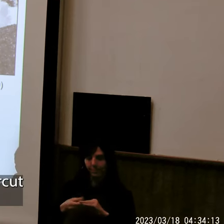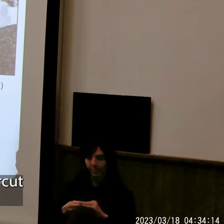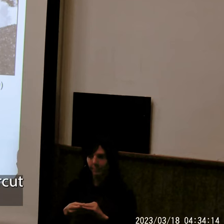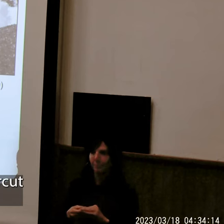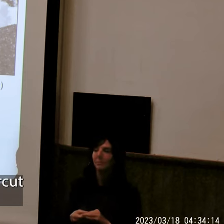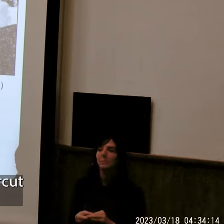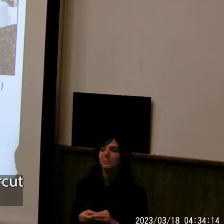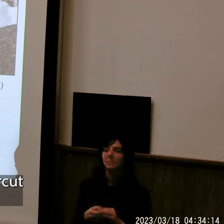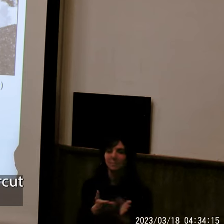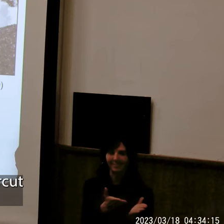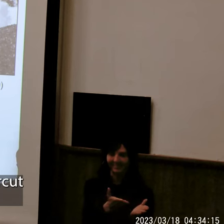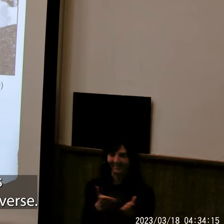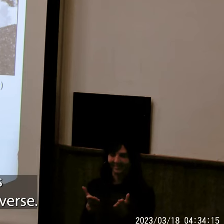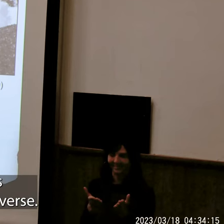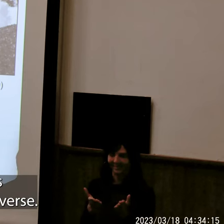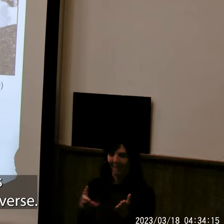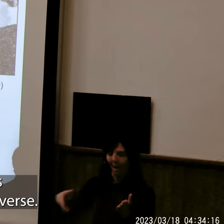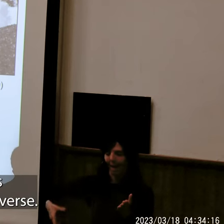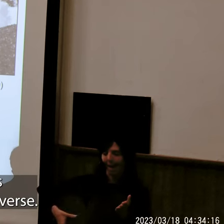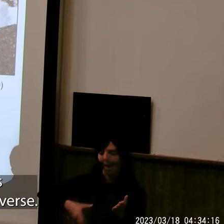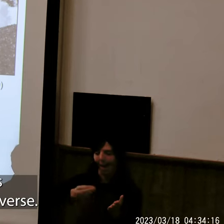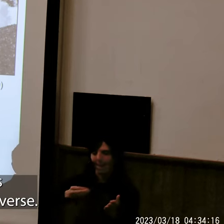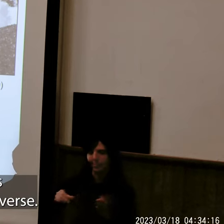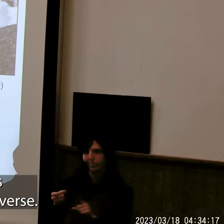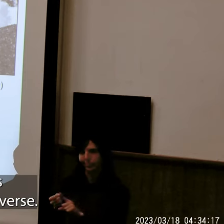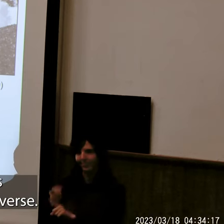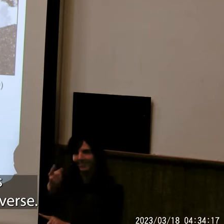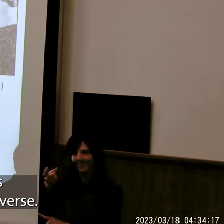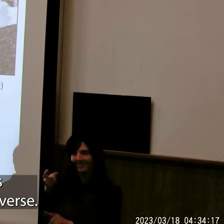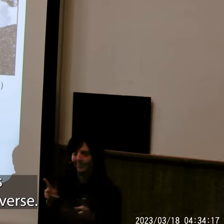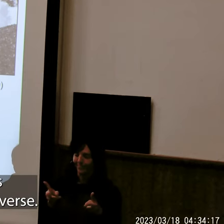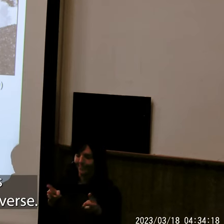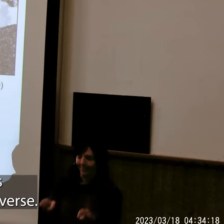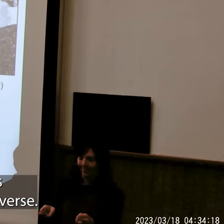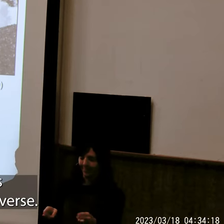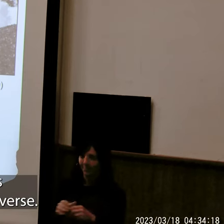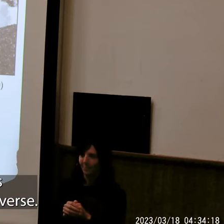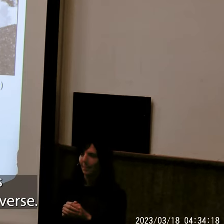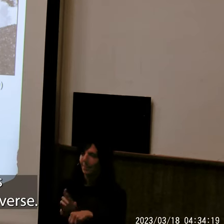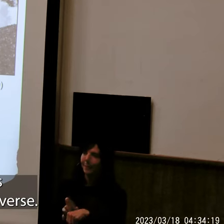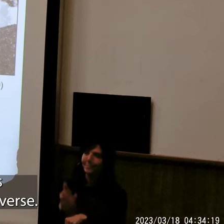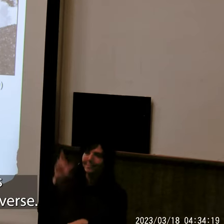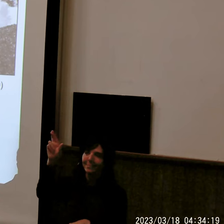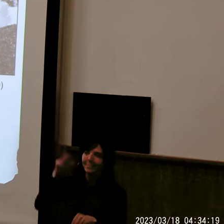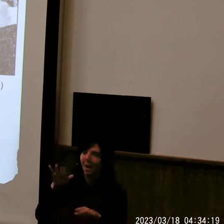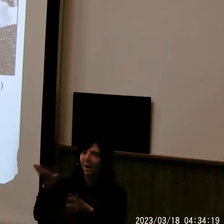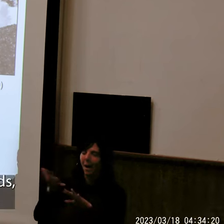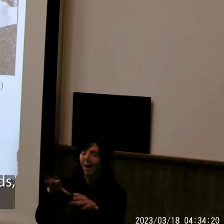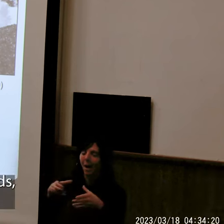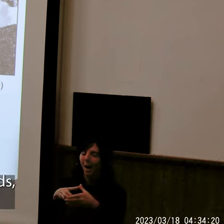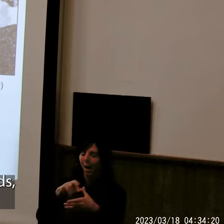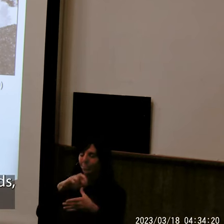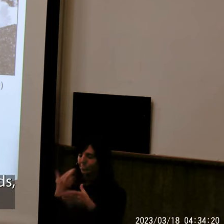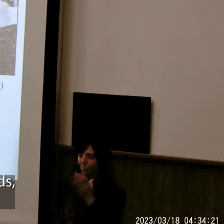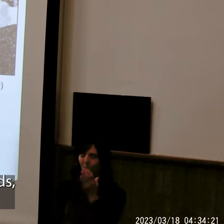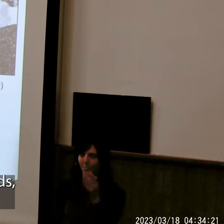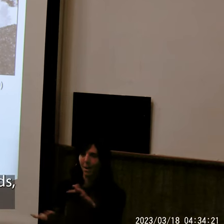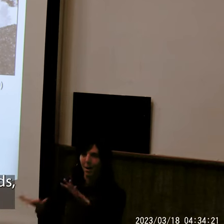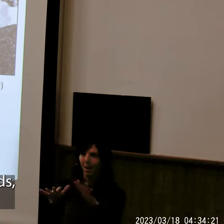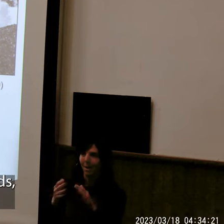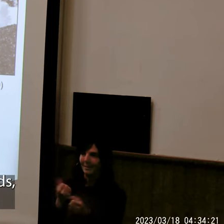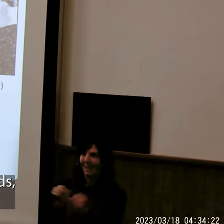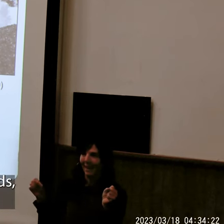intercut with unrelated scenes about an astronaut who travels through a black hole to save the universe. The astronaut